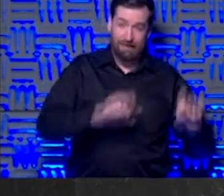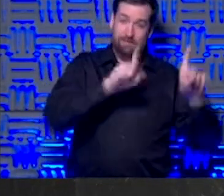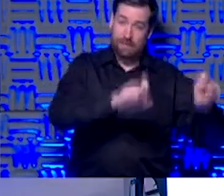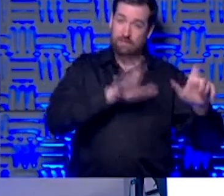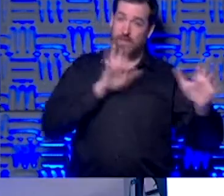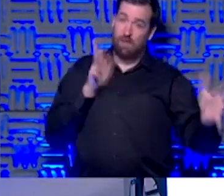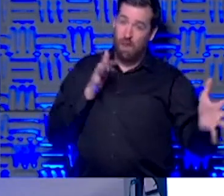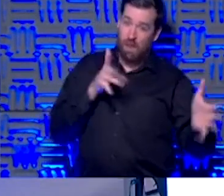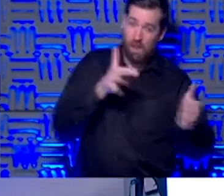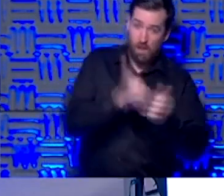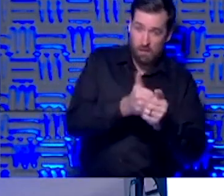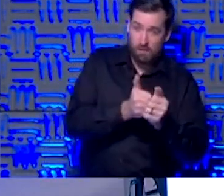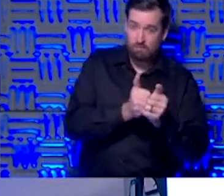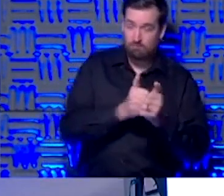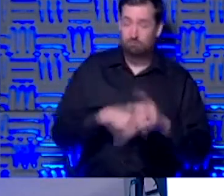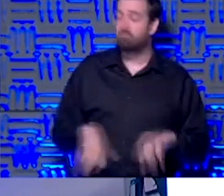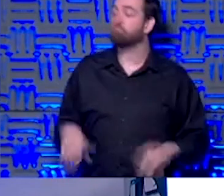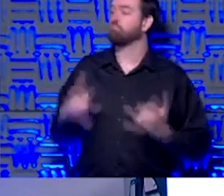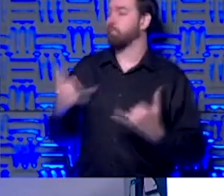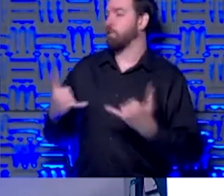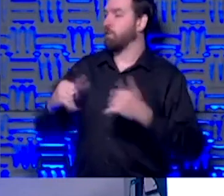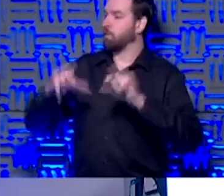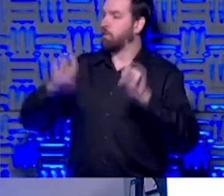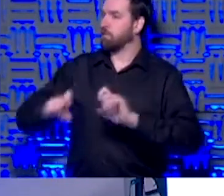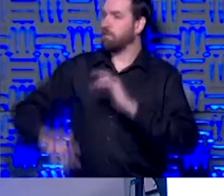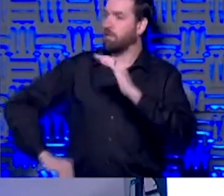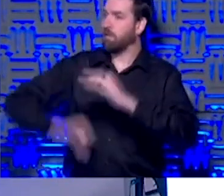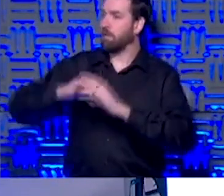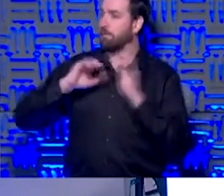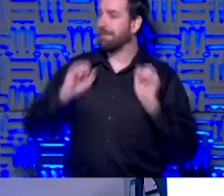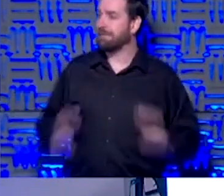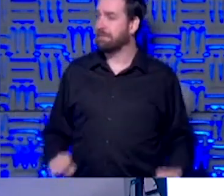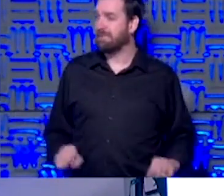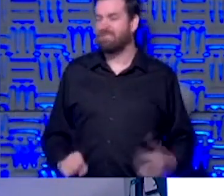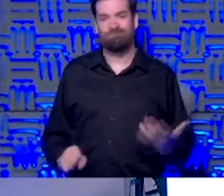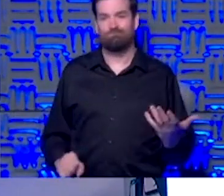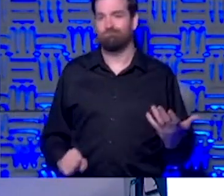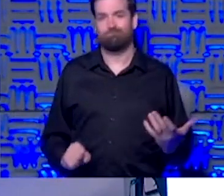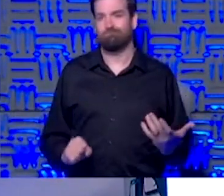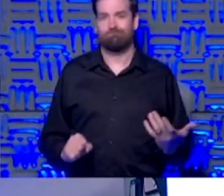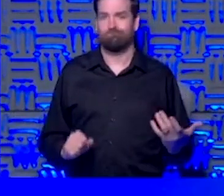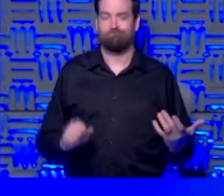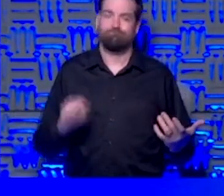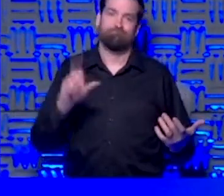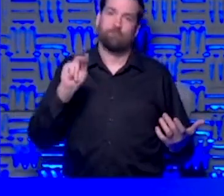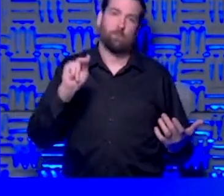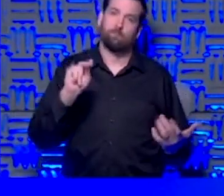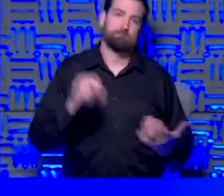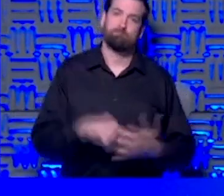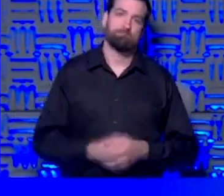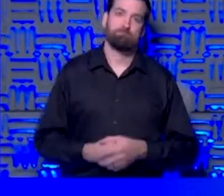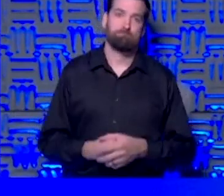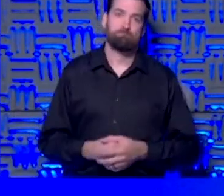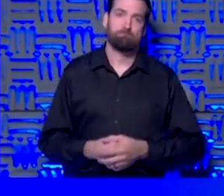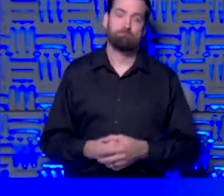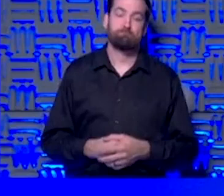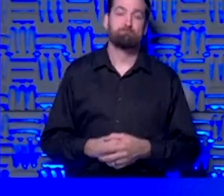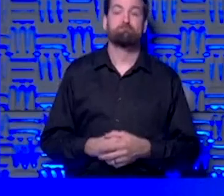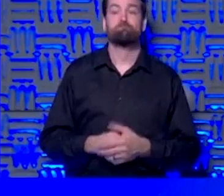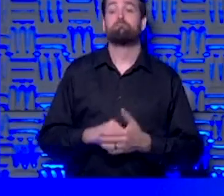stands right now, as far as testing capacity, I think that's a no. As we get back into